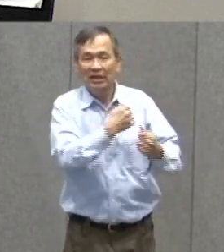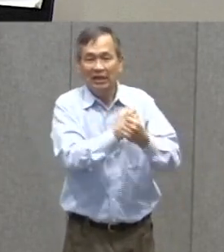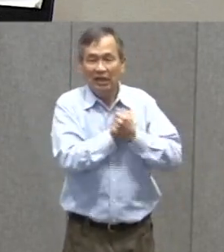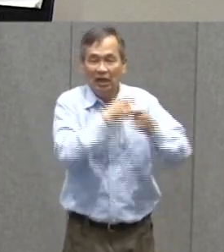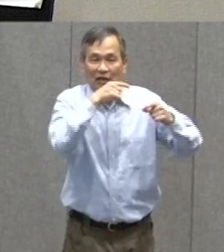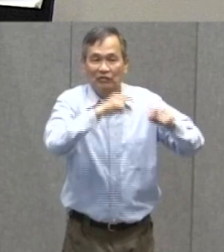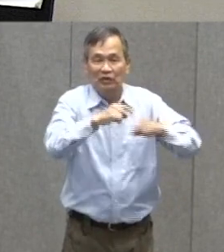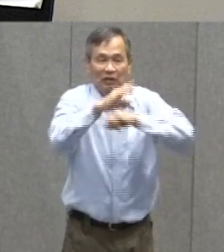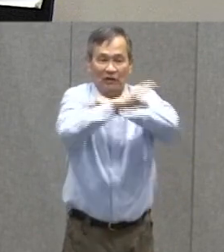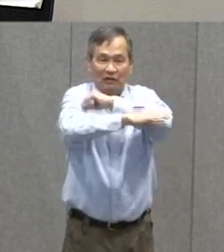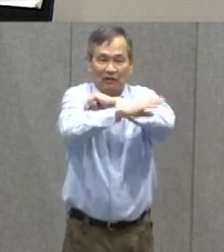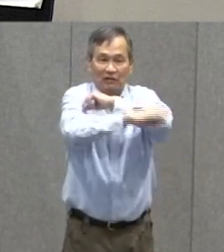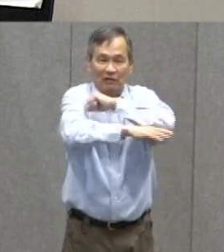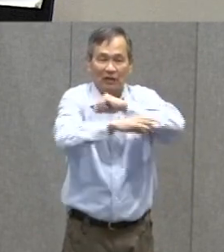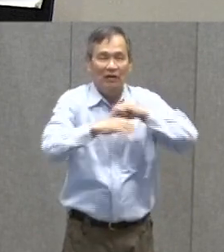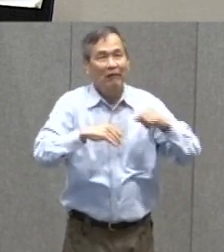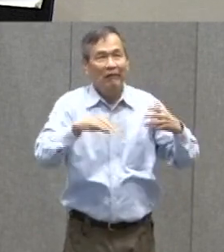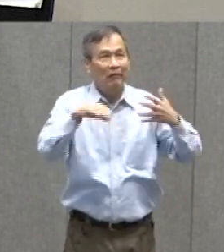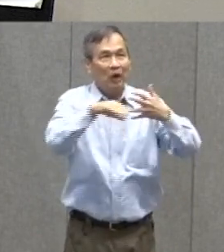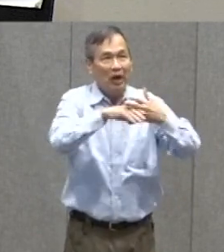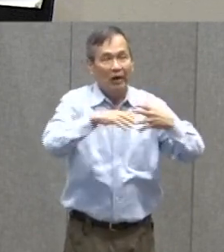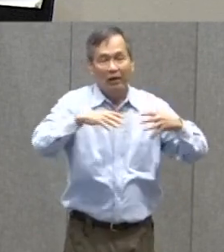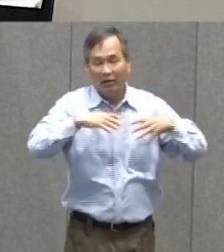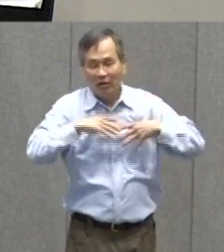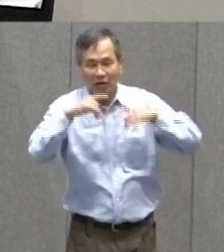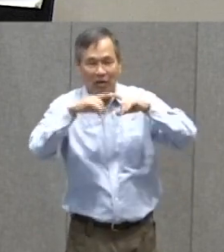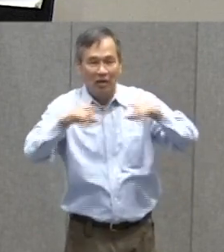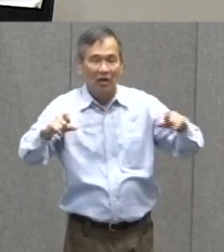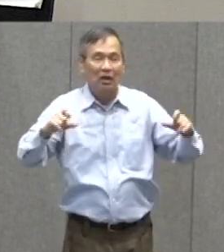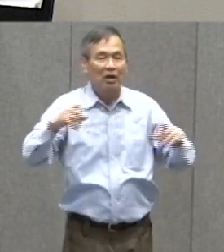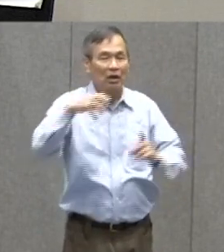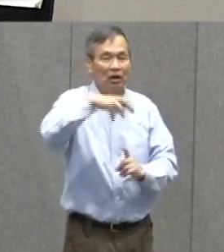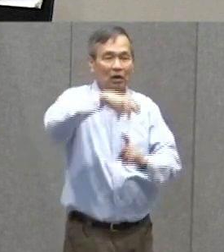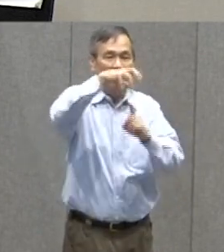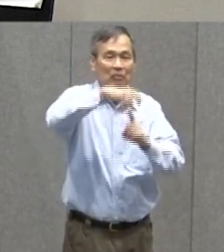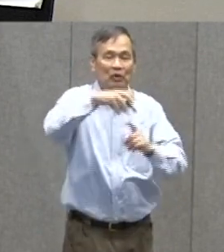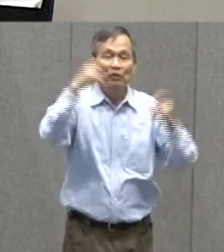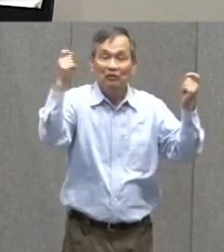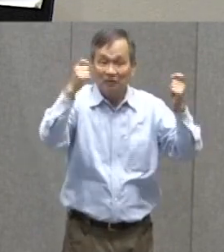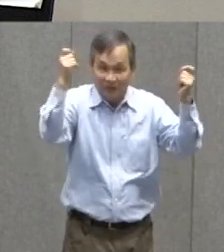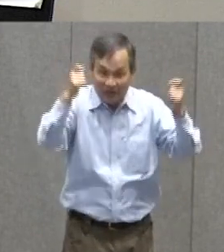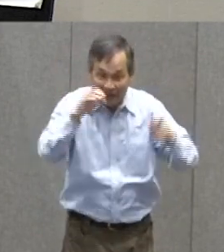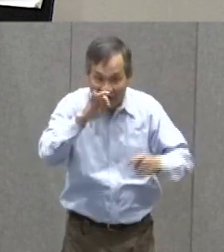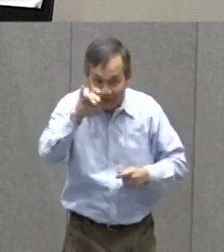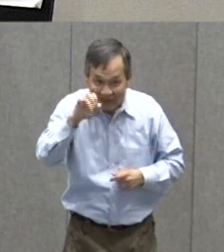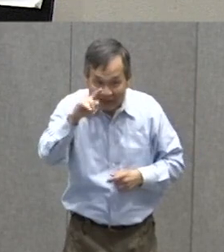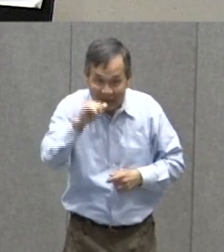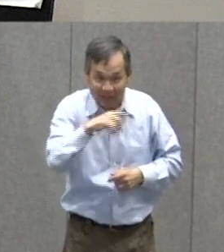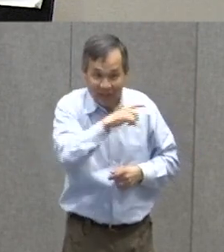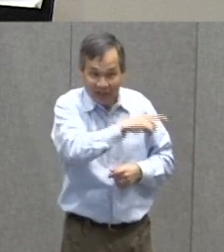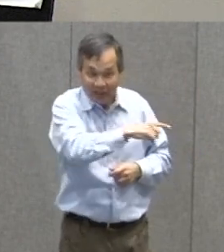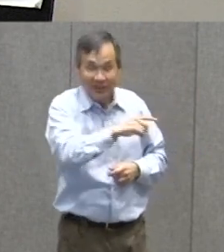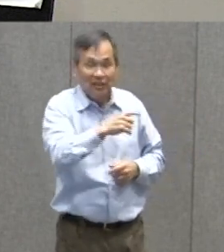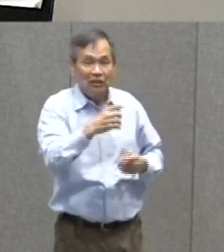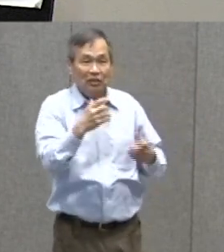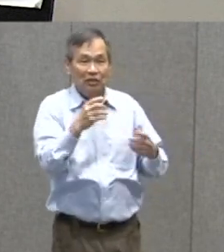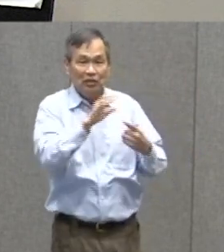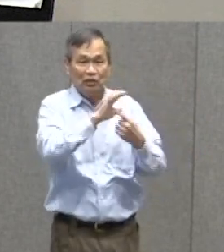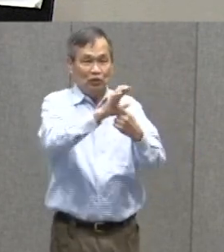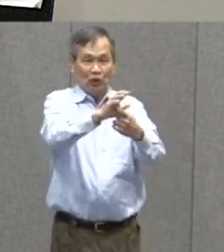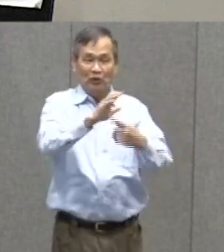the fall break and also the balloon fiesta, he takes out his